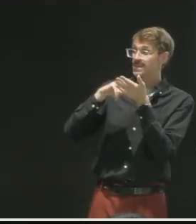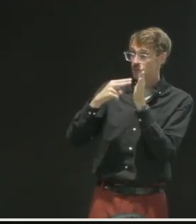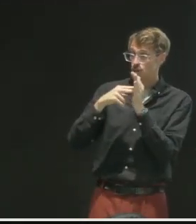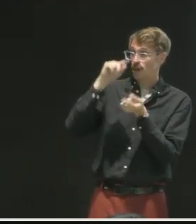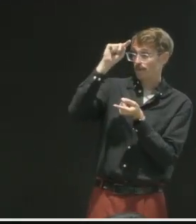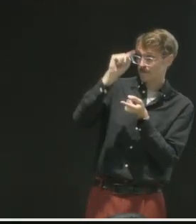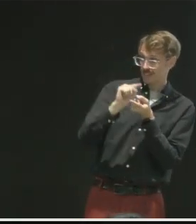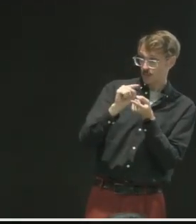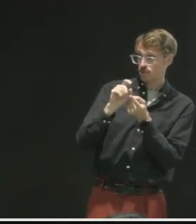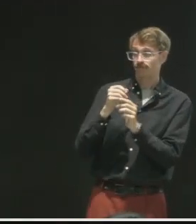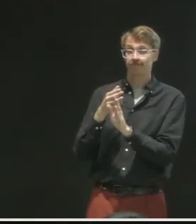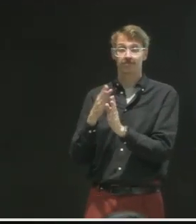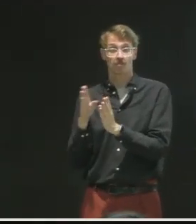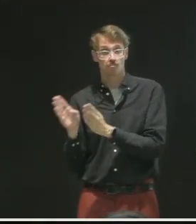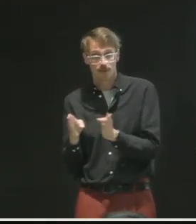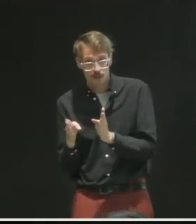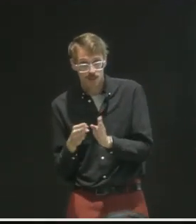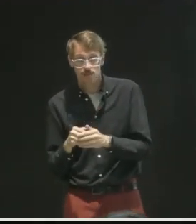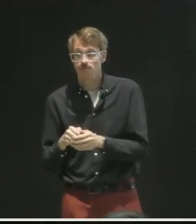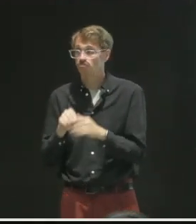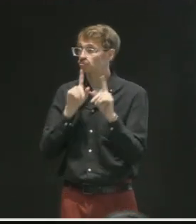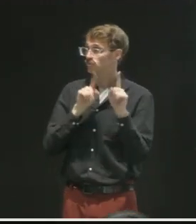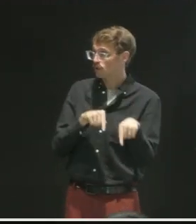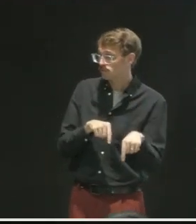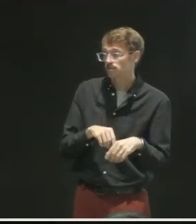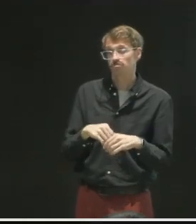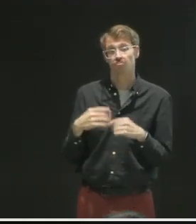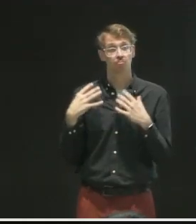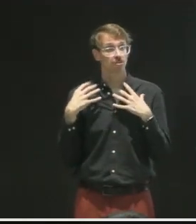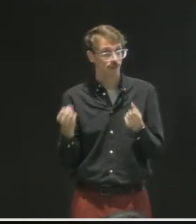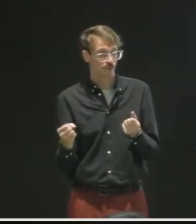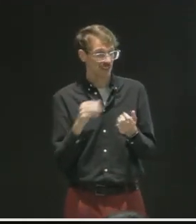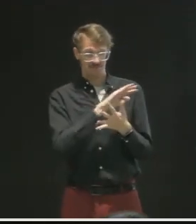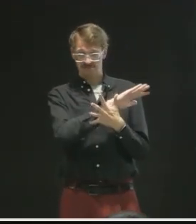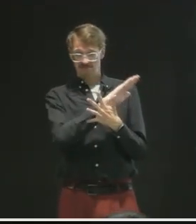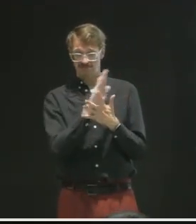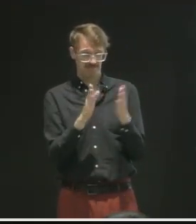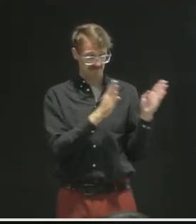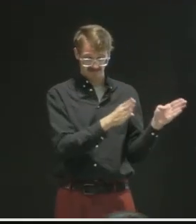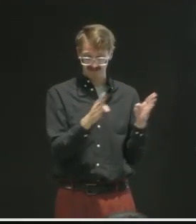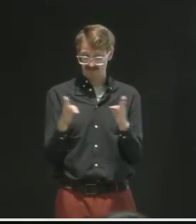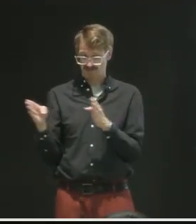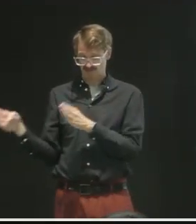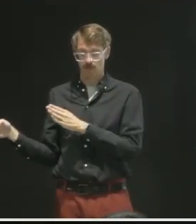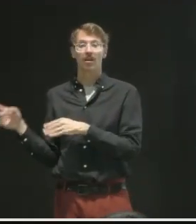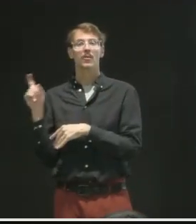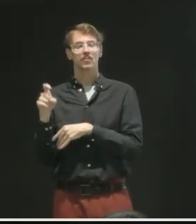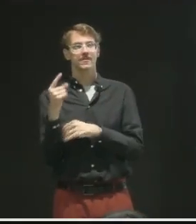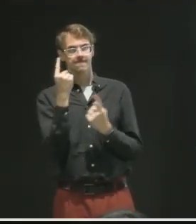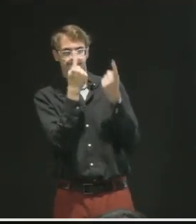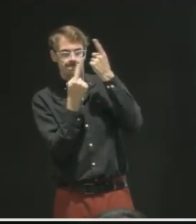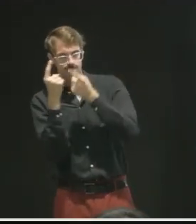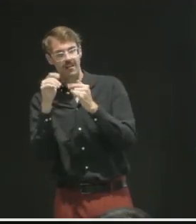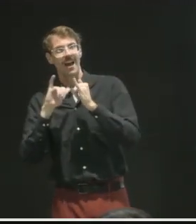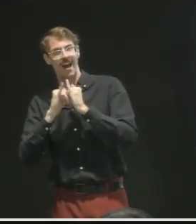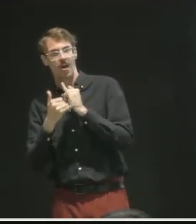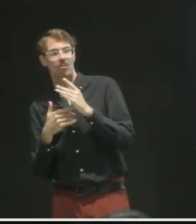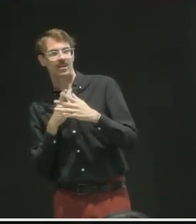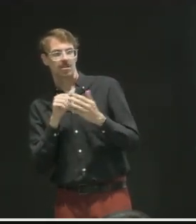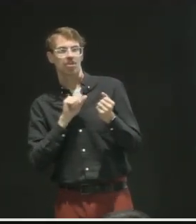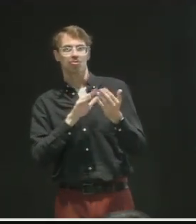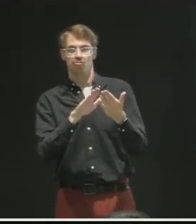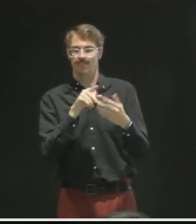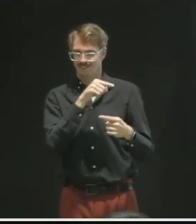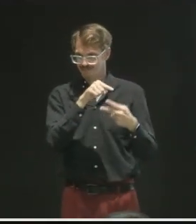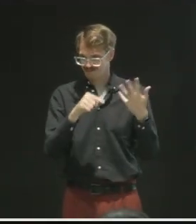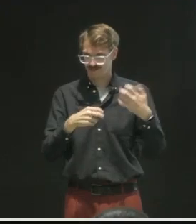response, recovery, you have to be taken into consideration from very early on how you're going to address issues related to gender-based